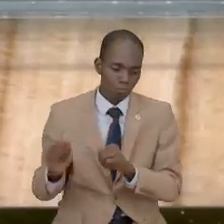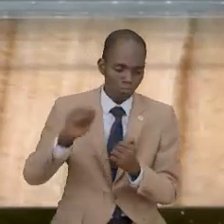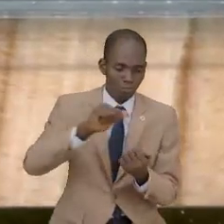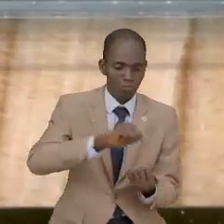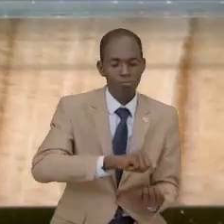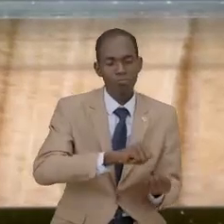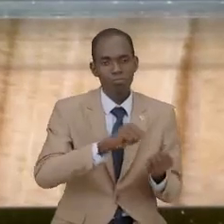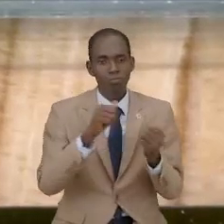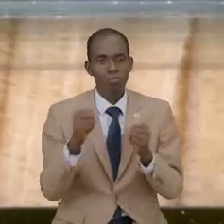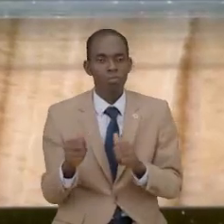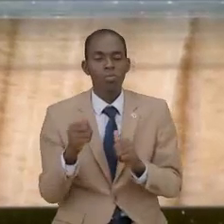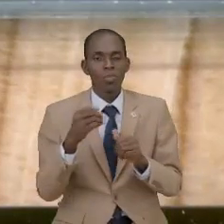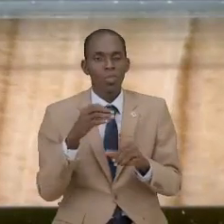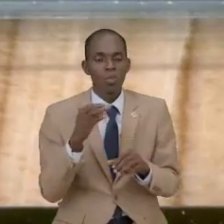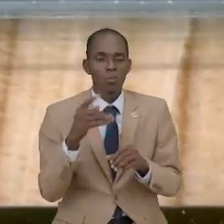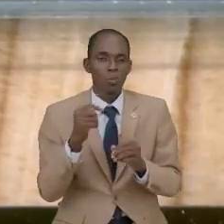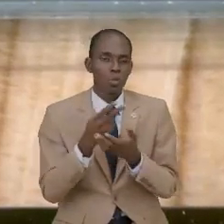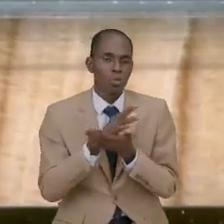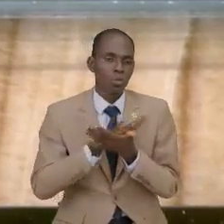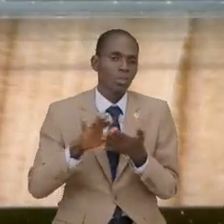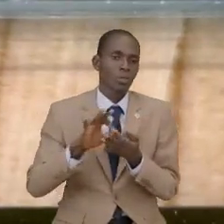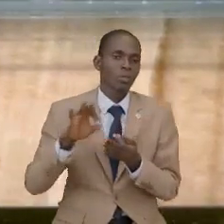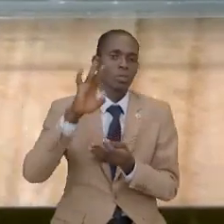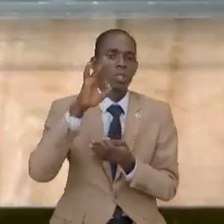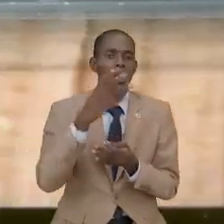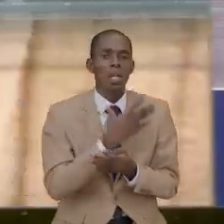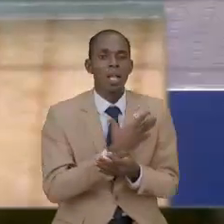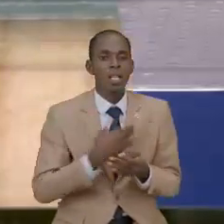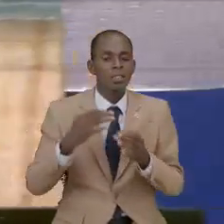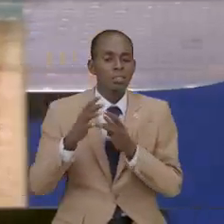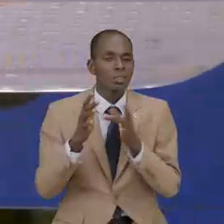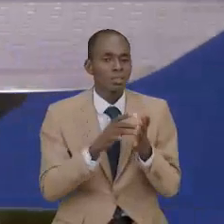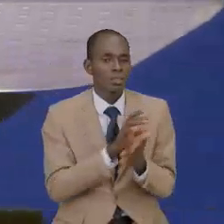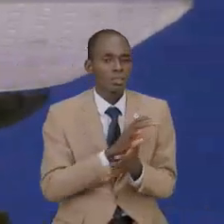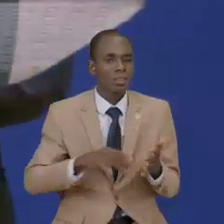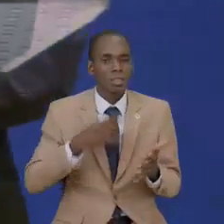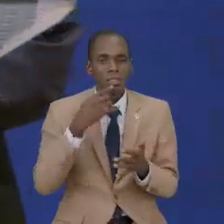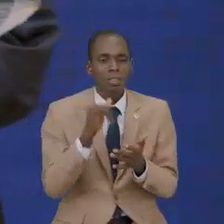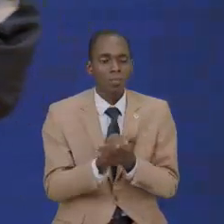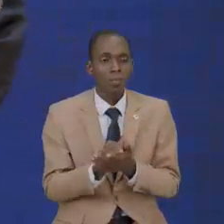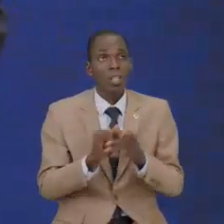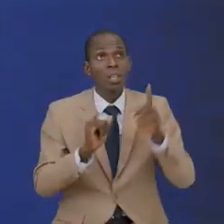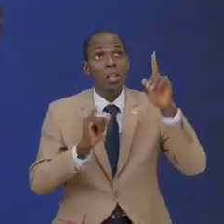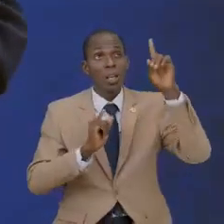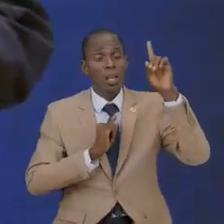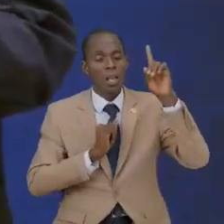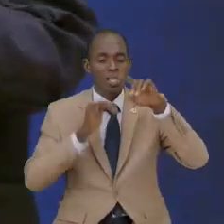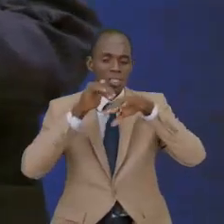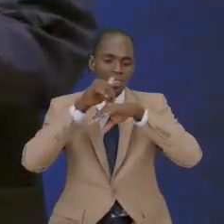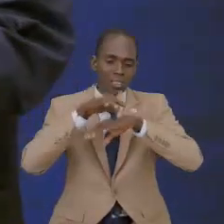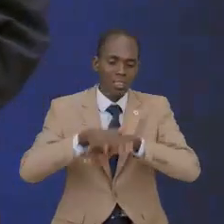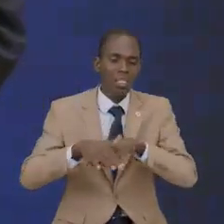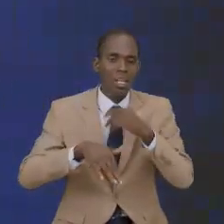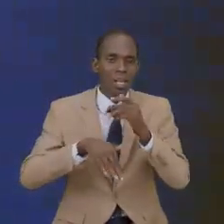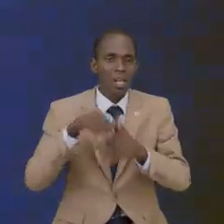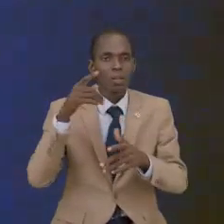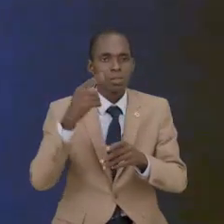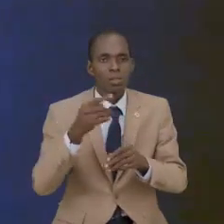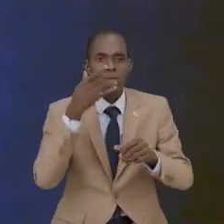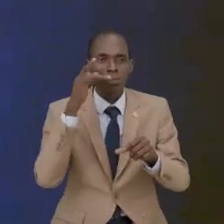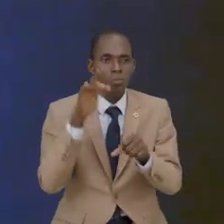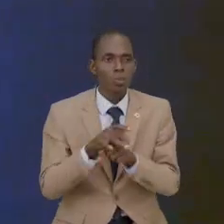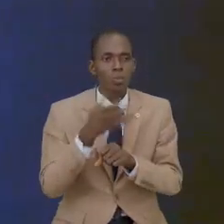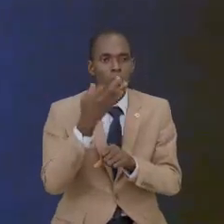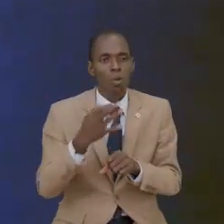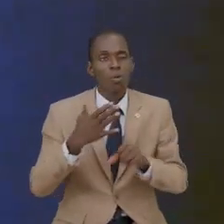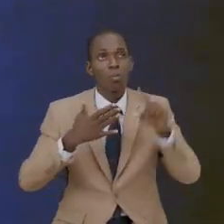baptism in the Holy Spirit. And Jesus said, I set the promise of my Father